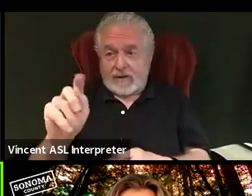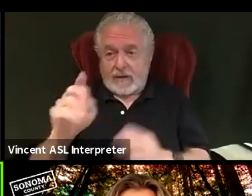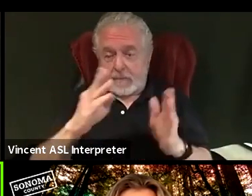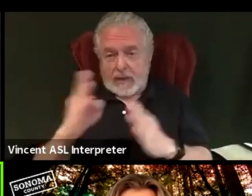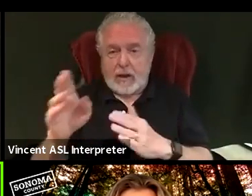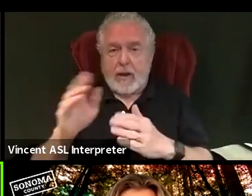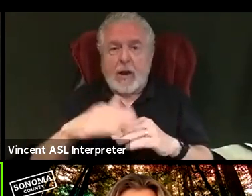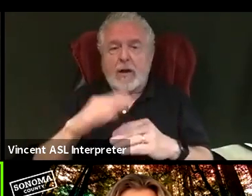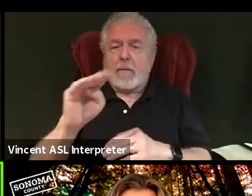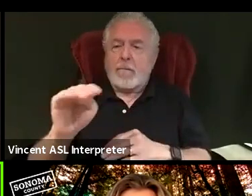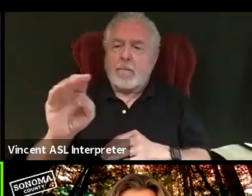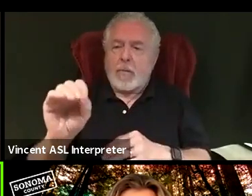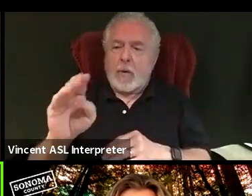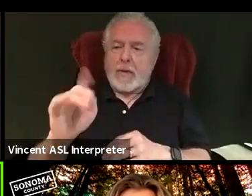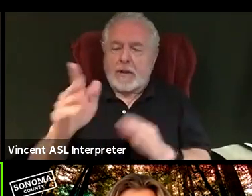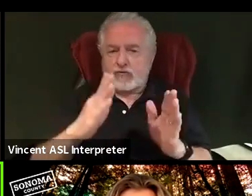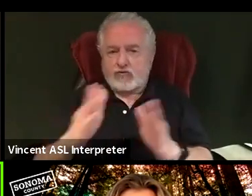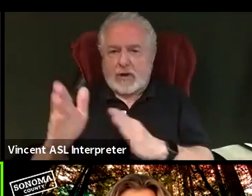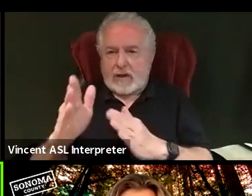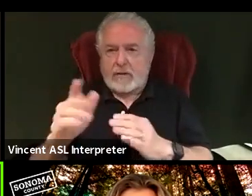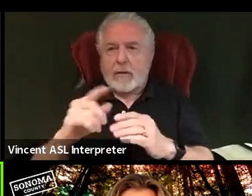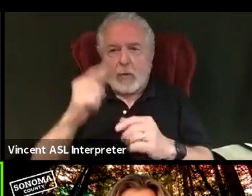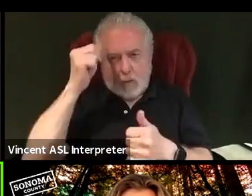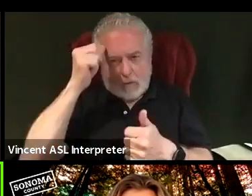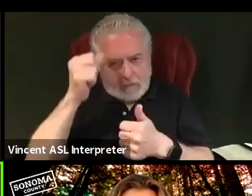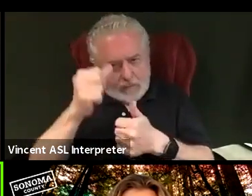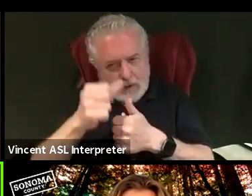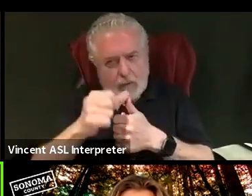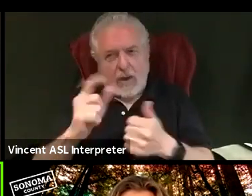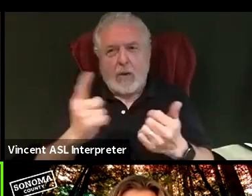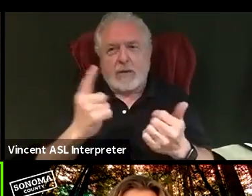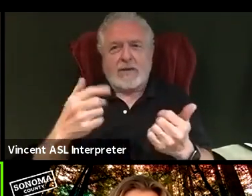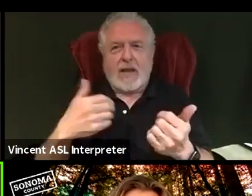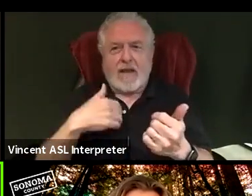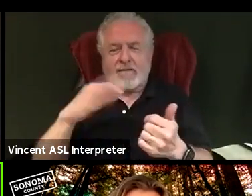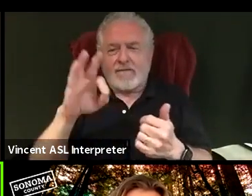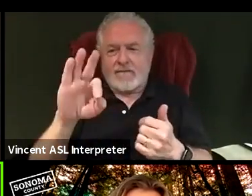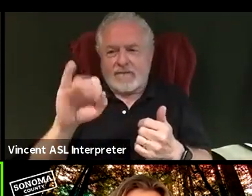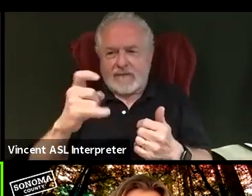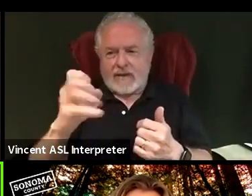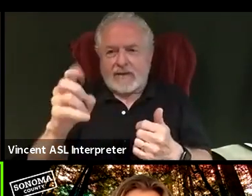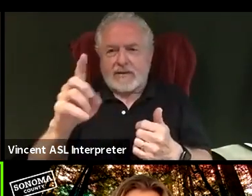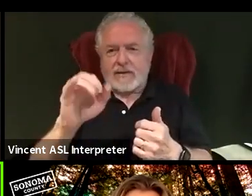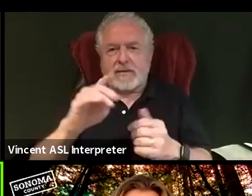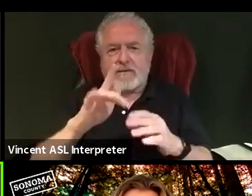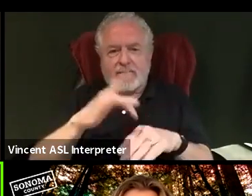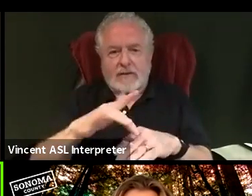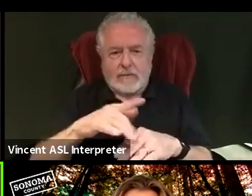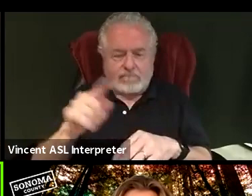and on mobile strategies, but remembering that we always have fixed sites available. So